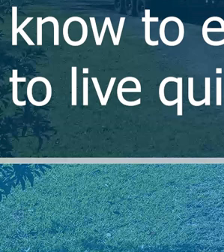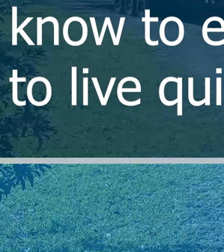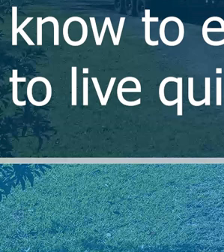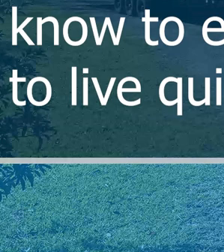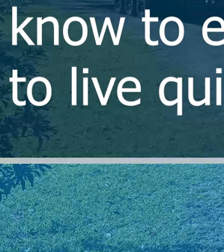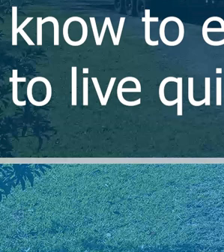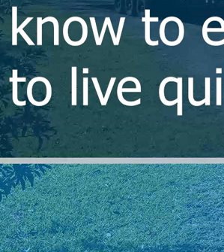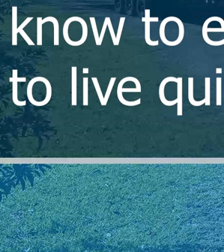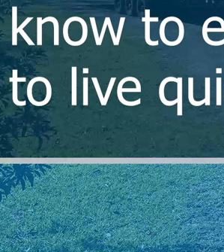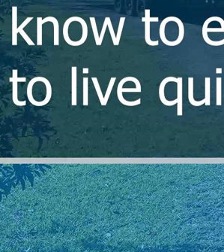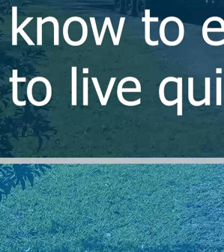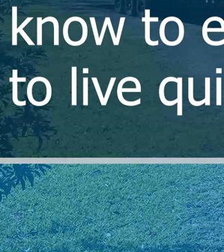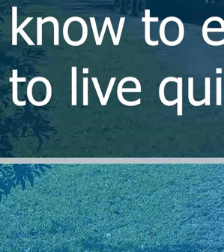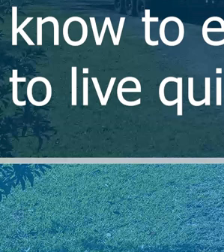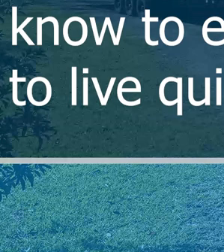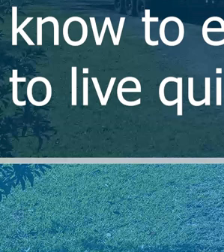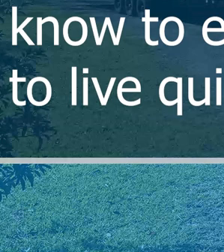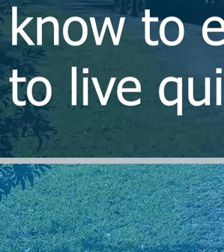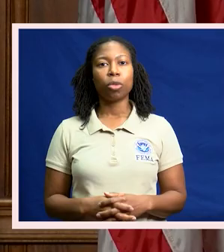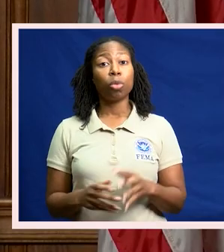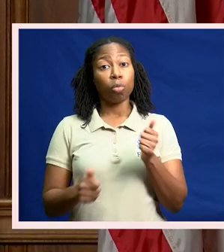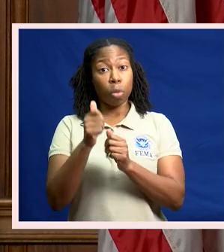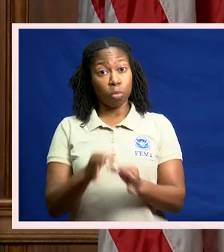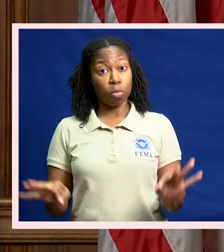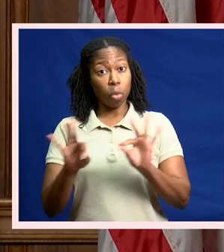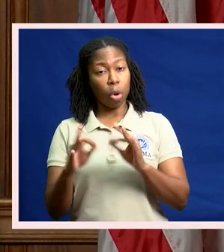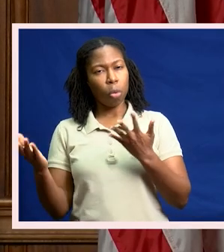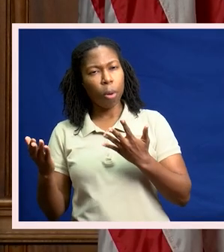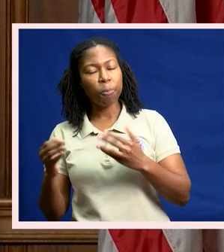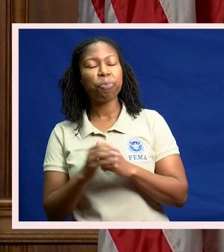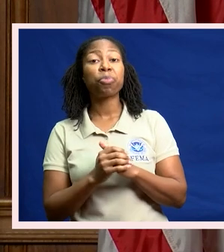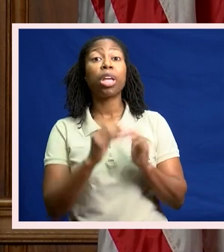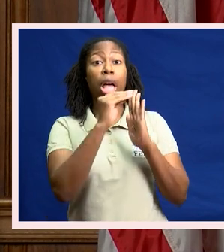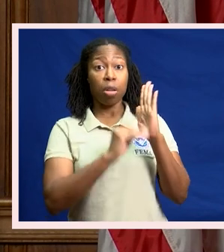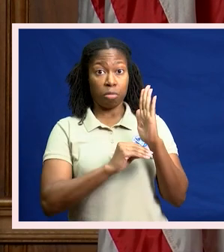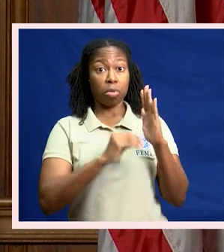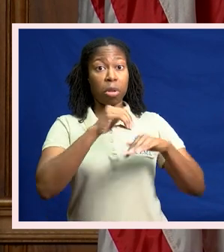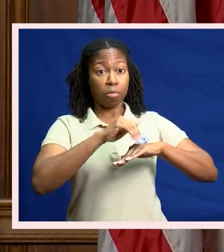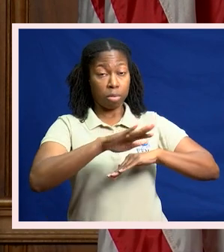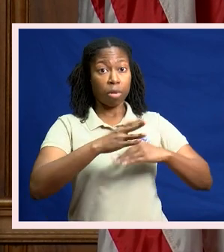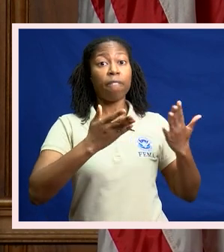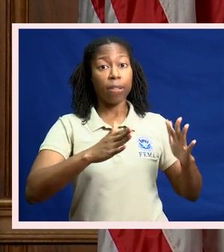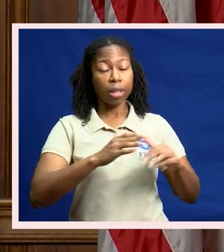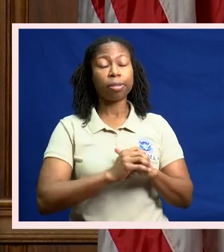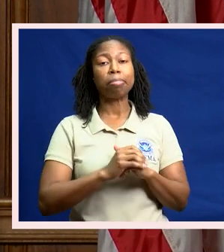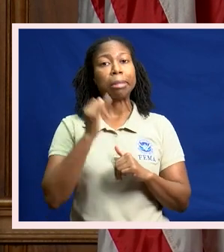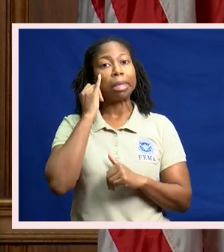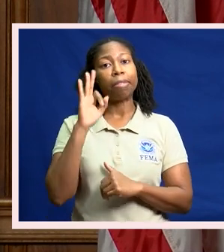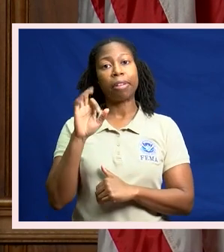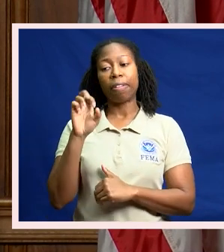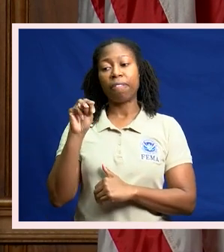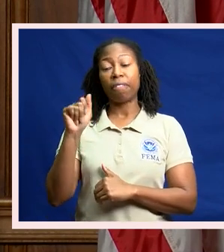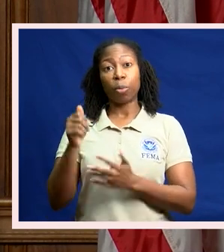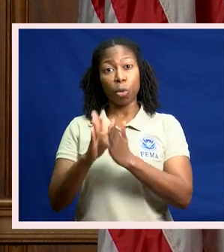what should I know to ensure that I get somewhere to live quickly? The main thing is that you need to make sure you complete your application process. If FEMA